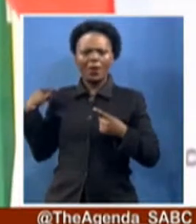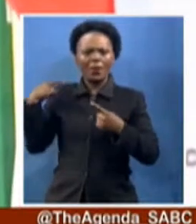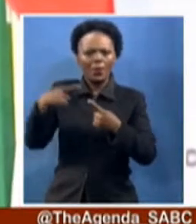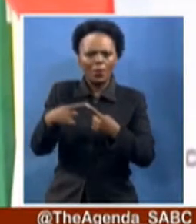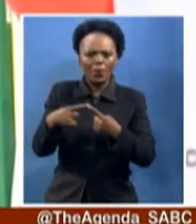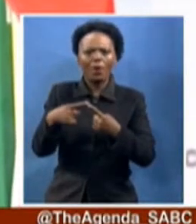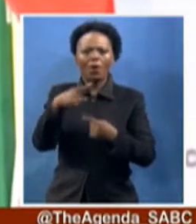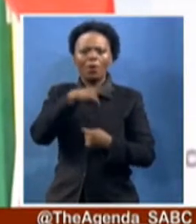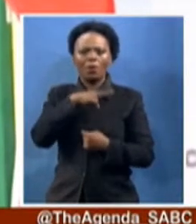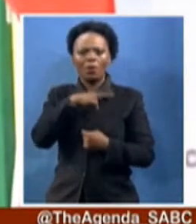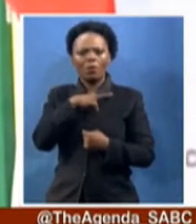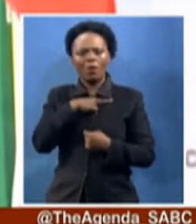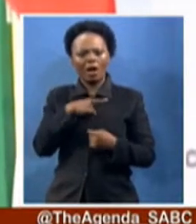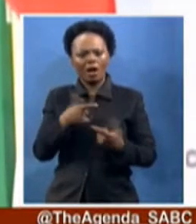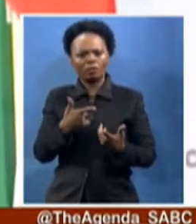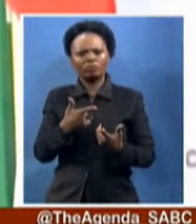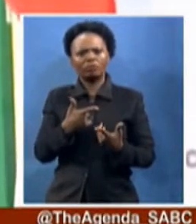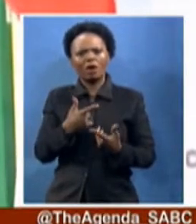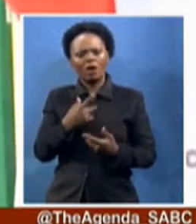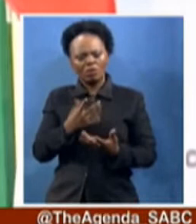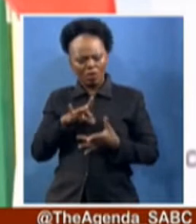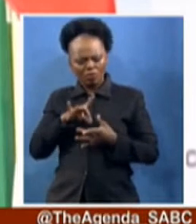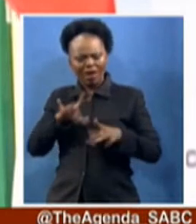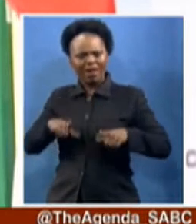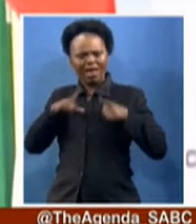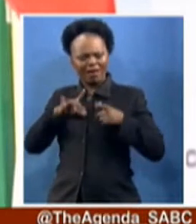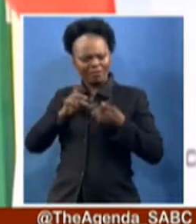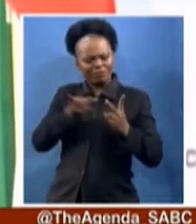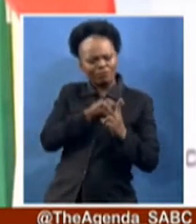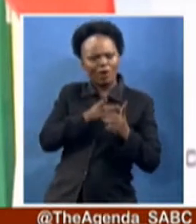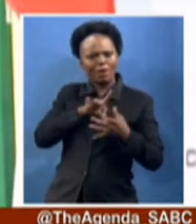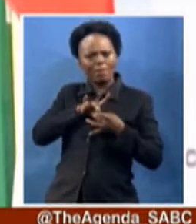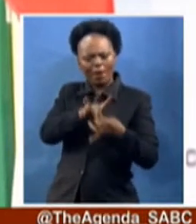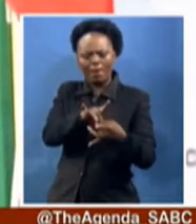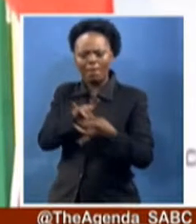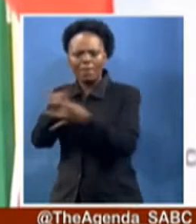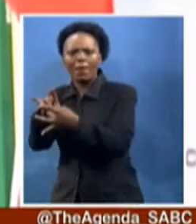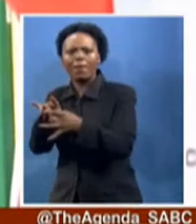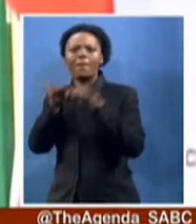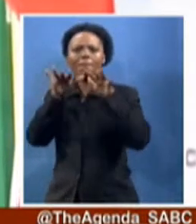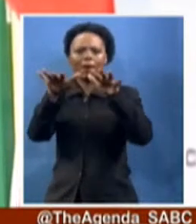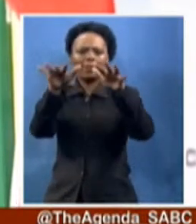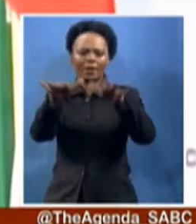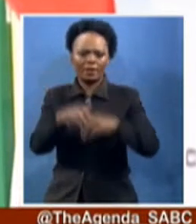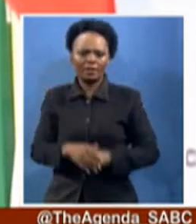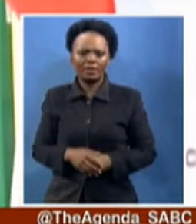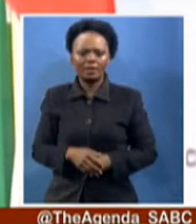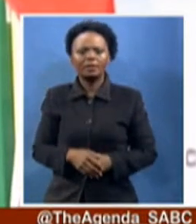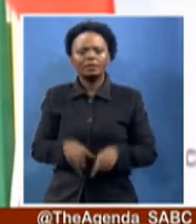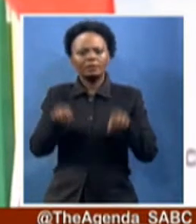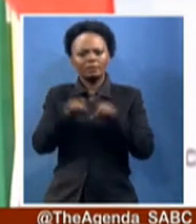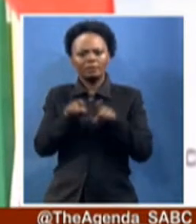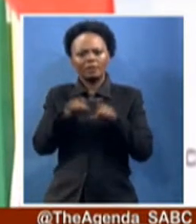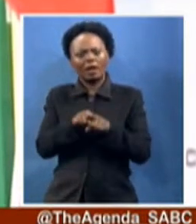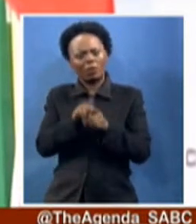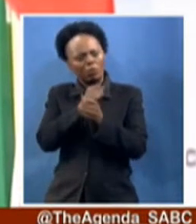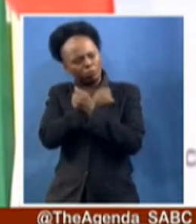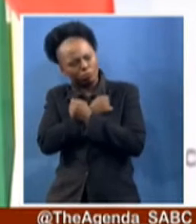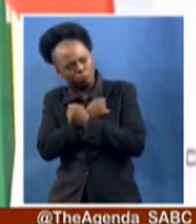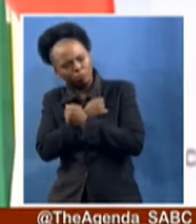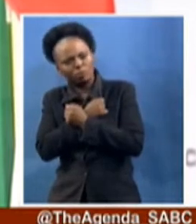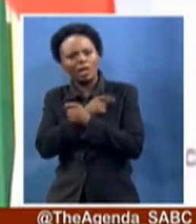people. They lived because their very beings embodied love, an idea, a hope,